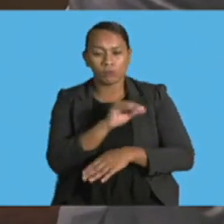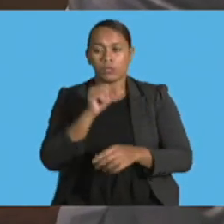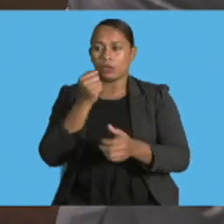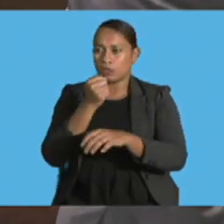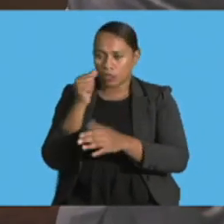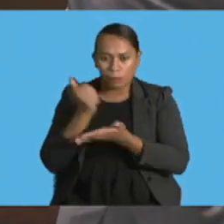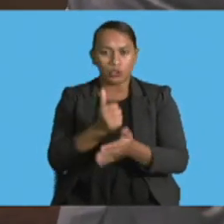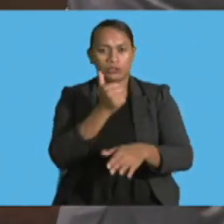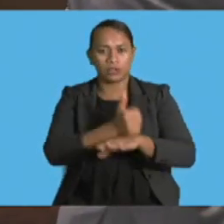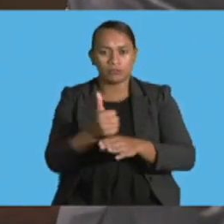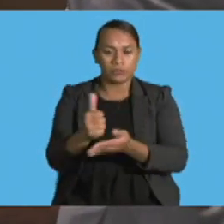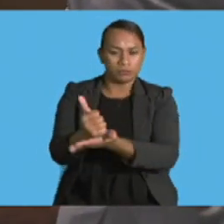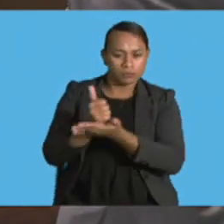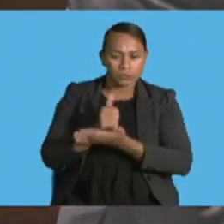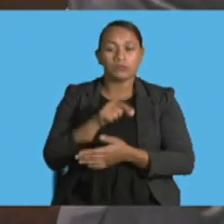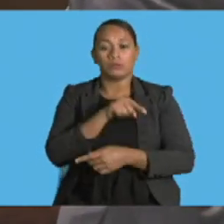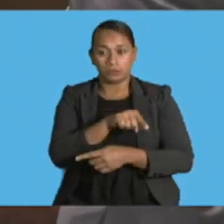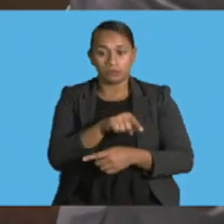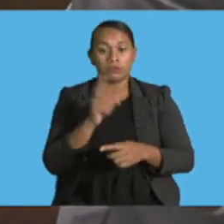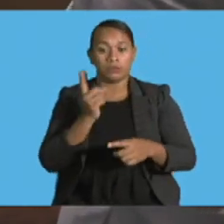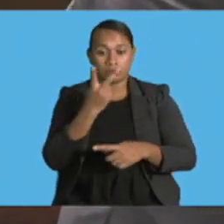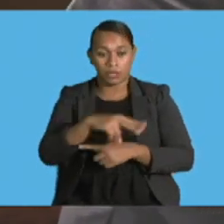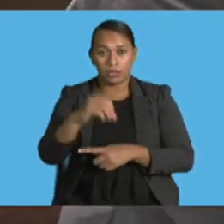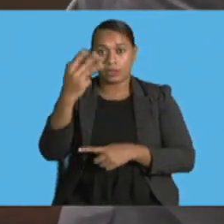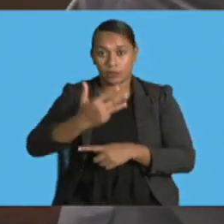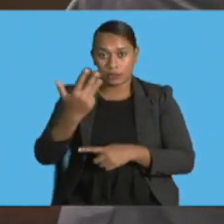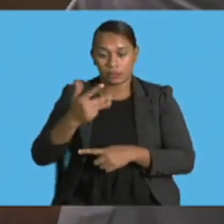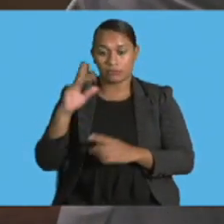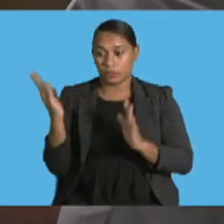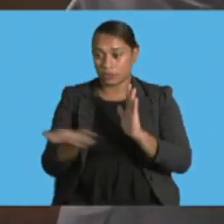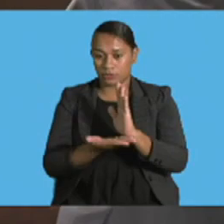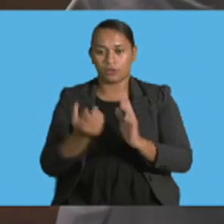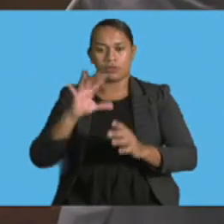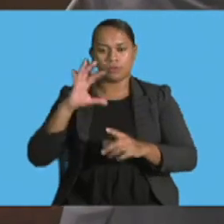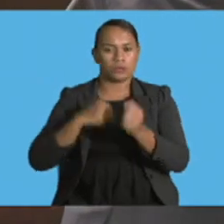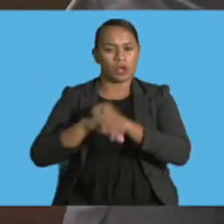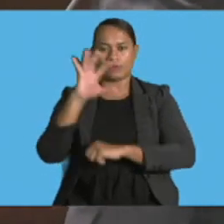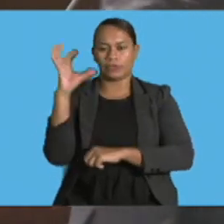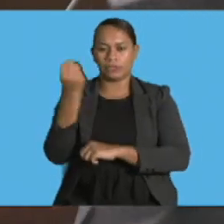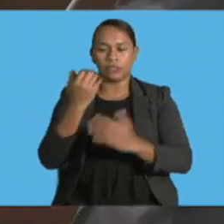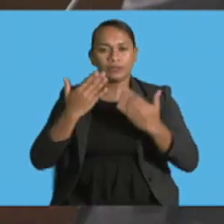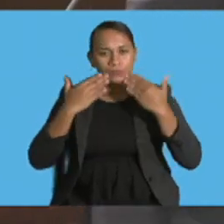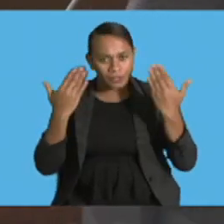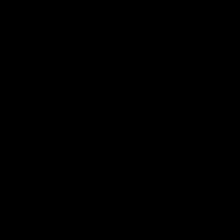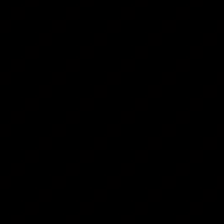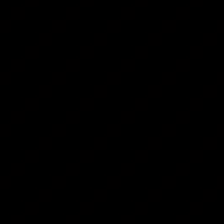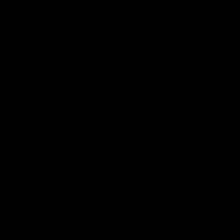2019 cane harvesting season a success. Thank you, Mr. Speaker.